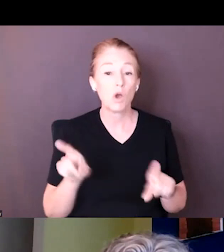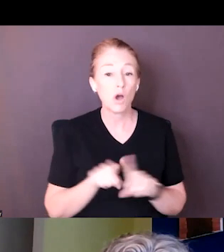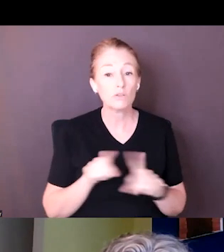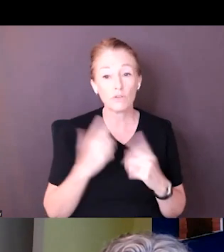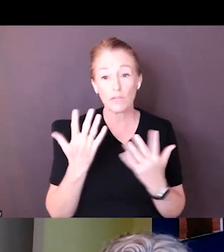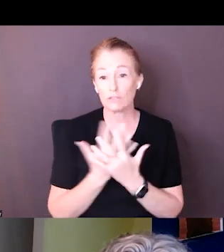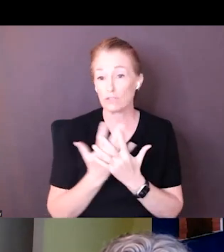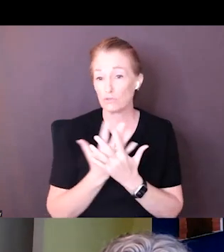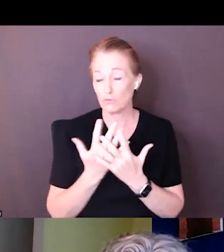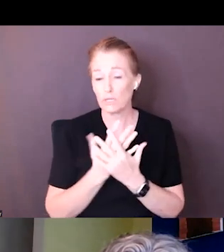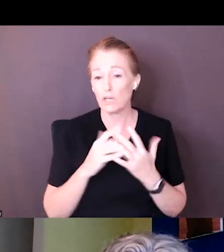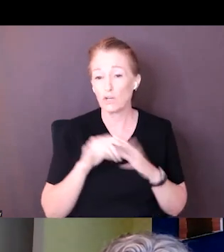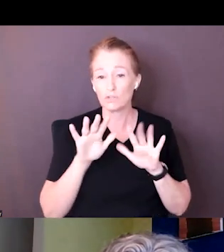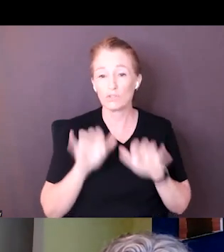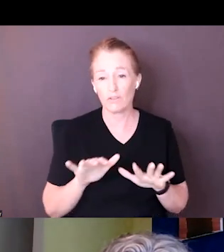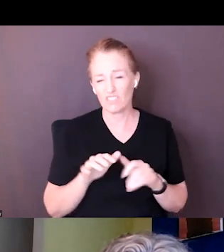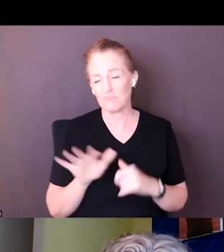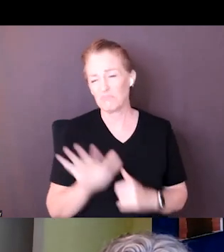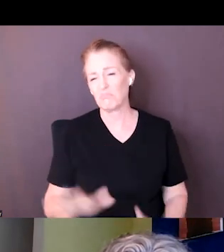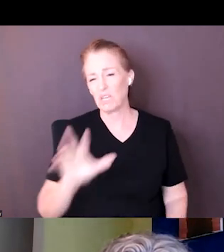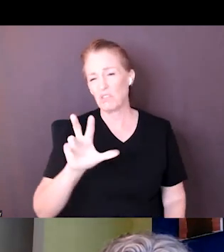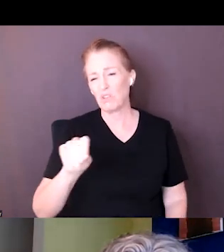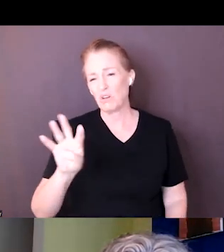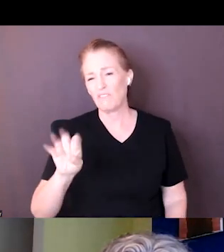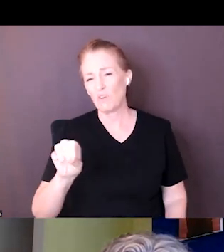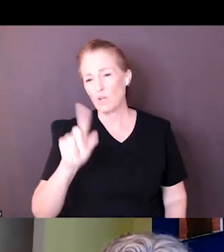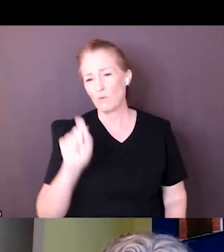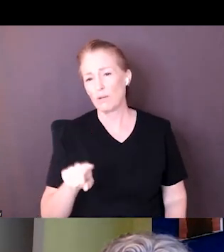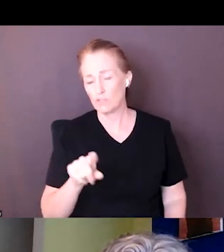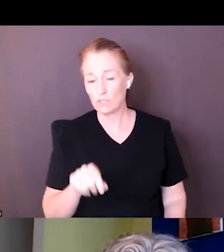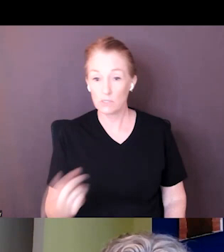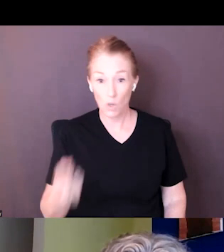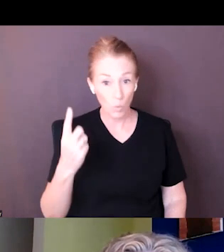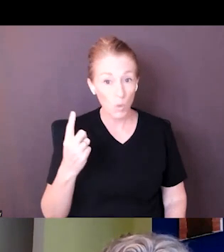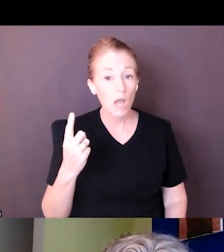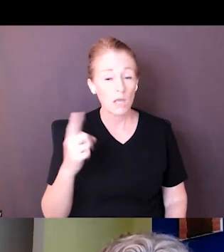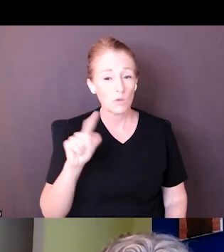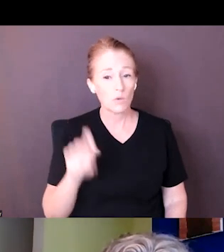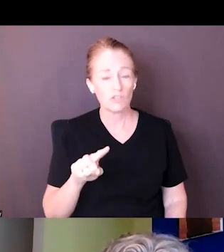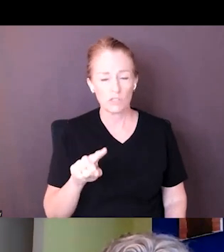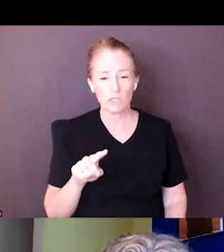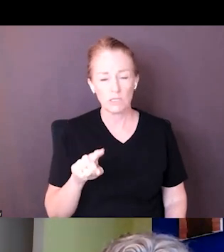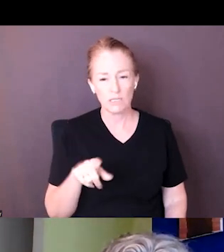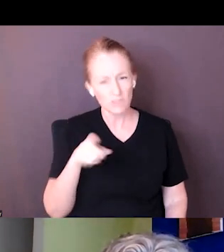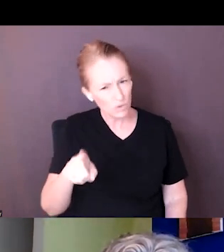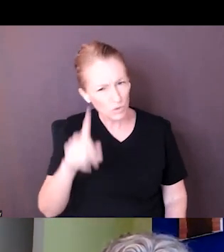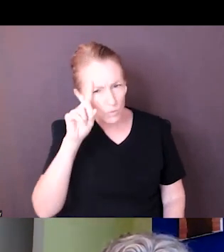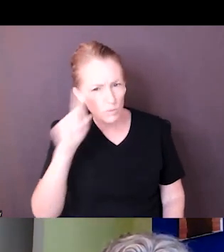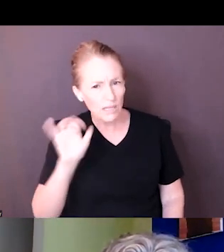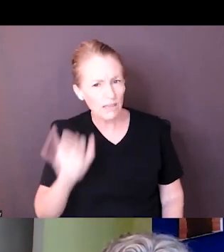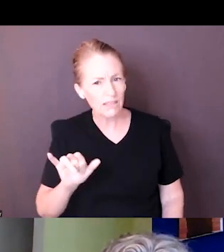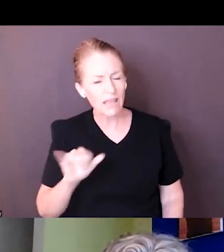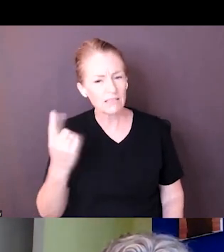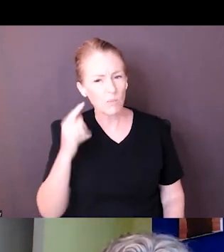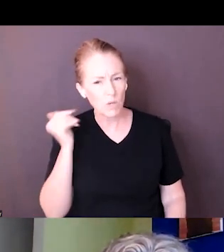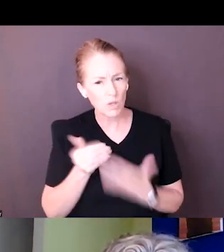screener survey is about 30, 40 questions, one of which is, do you think that someone you were close to died by